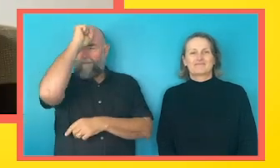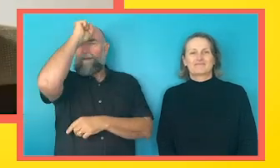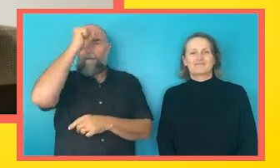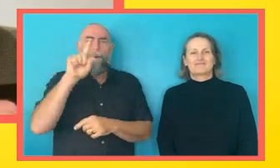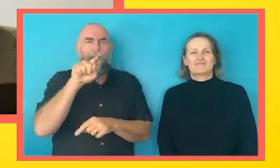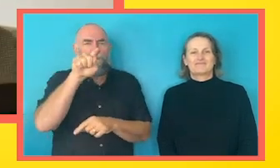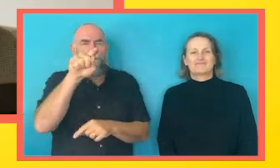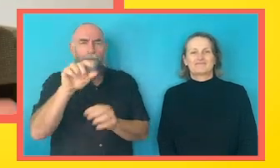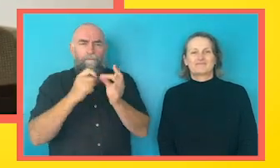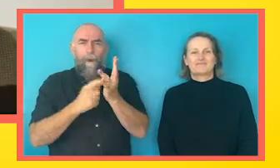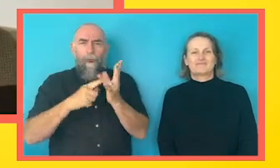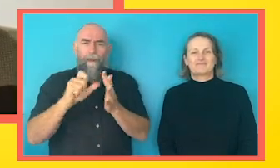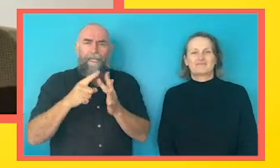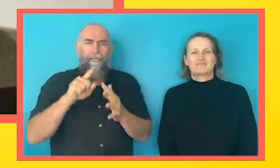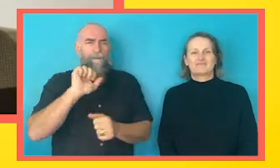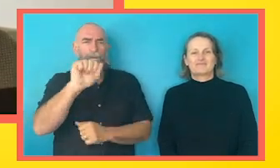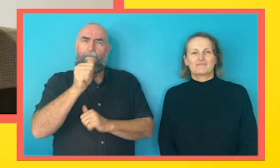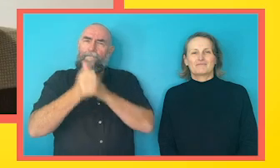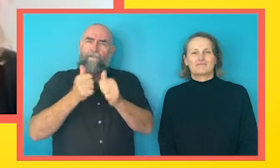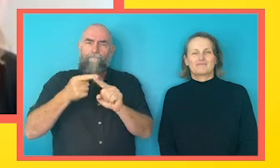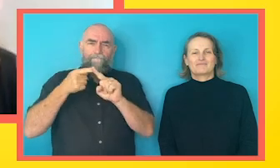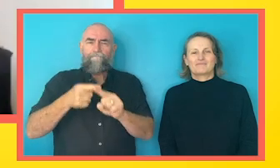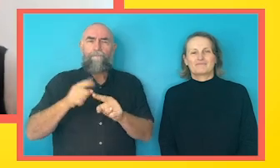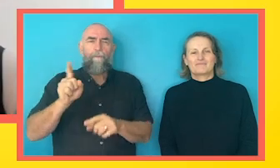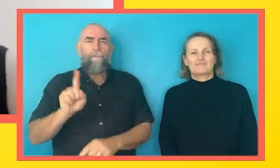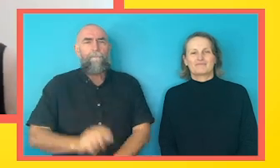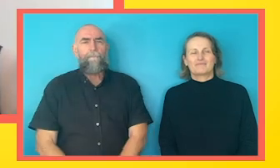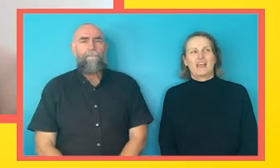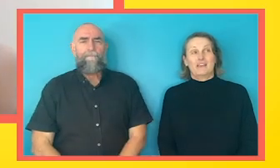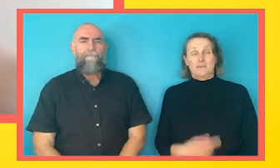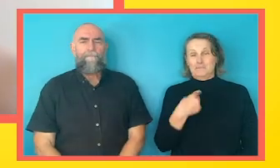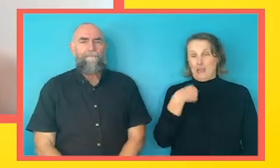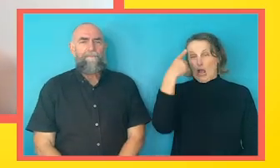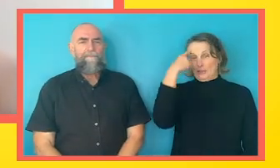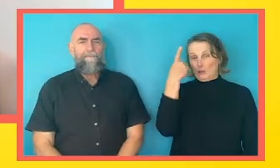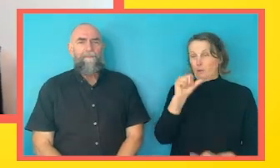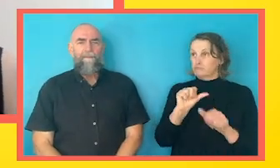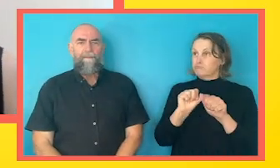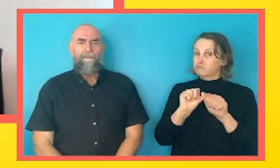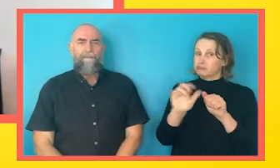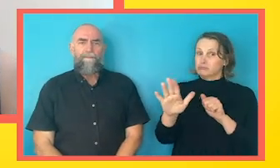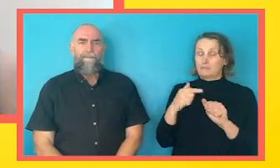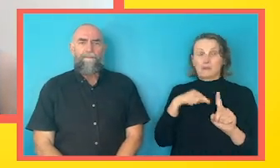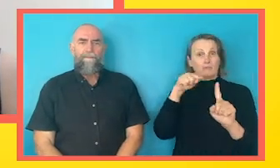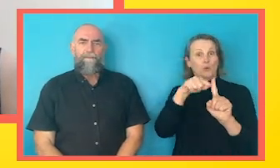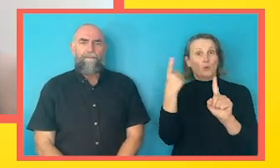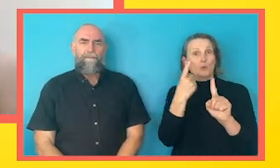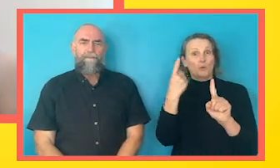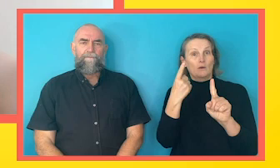What about you, Brodie? What's your You Little Ripper moment? Yeah, so my You Little Ripper moment for this week has to